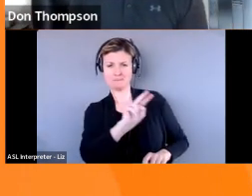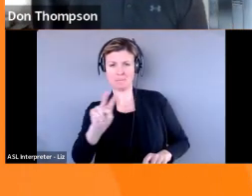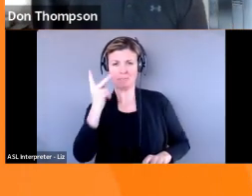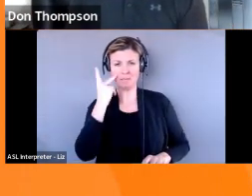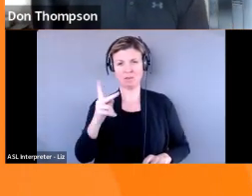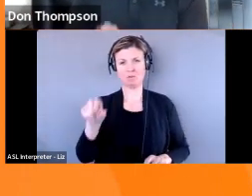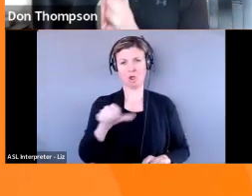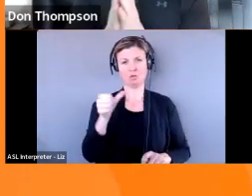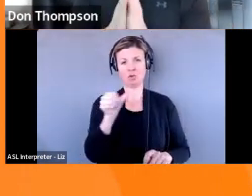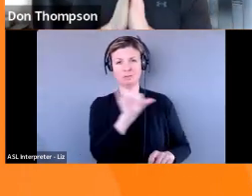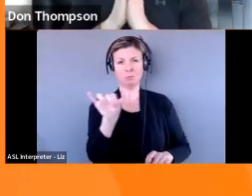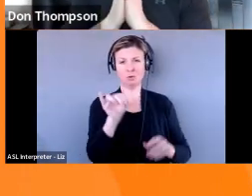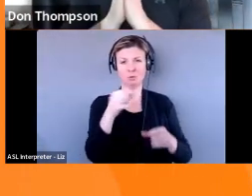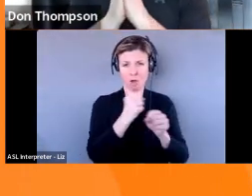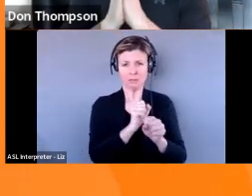platform.